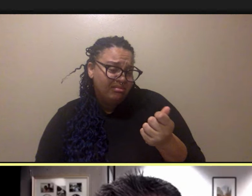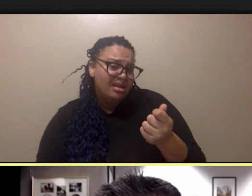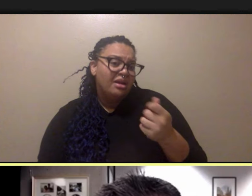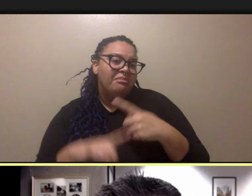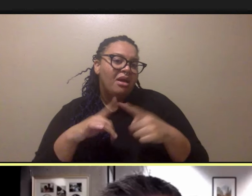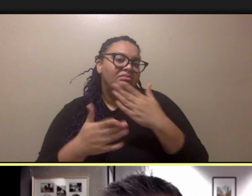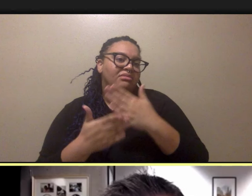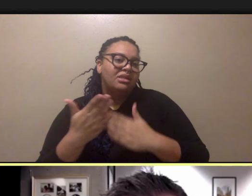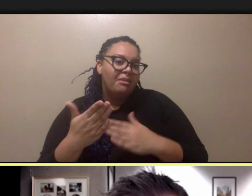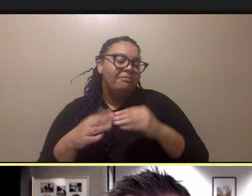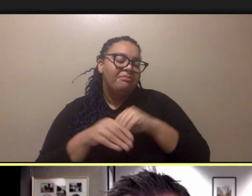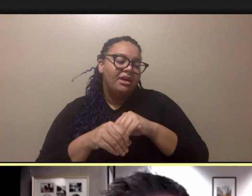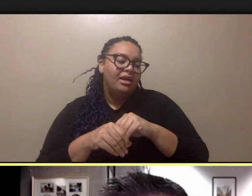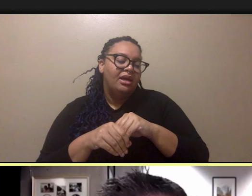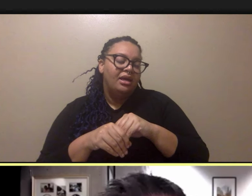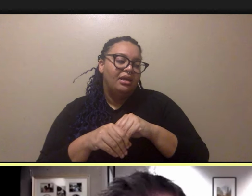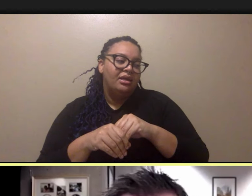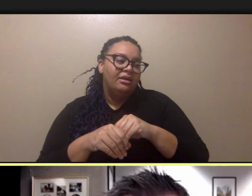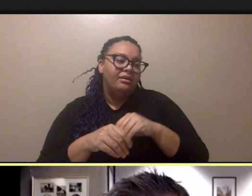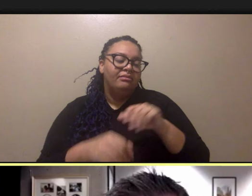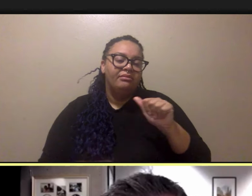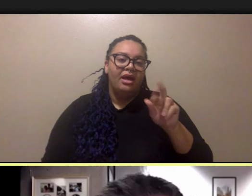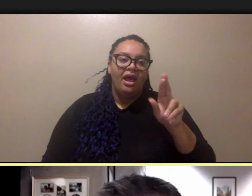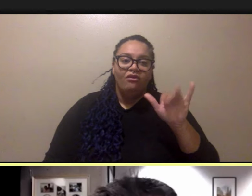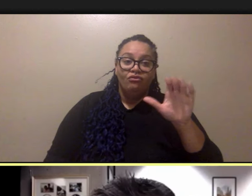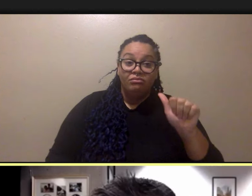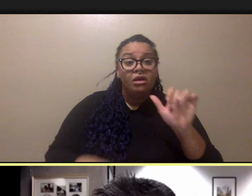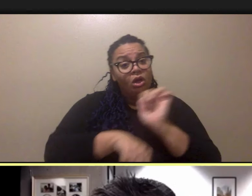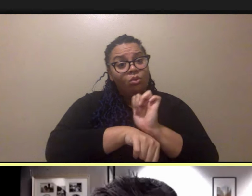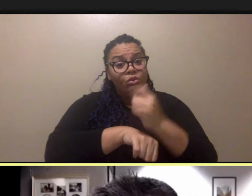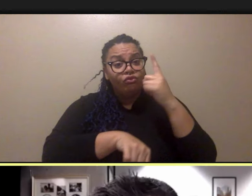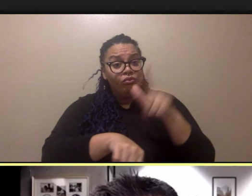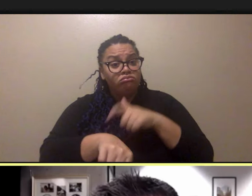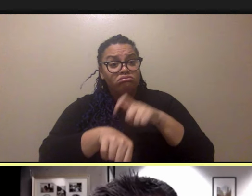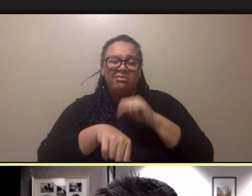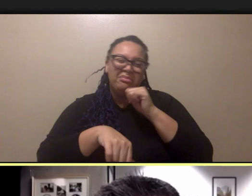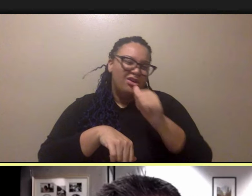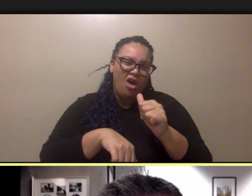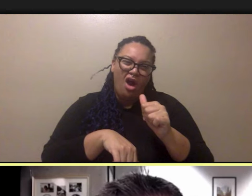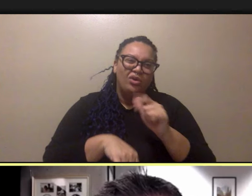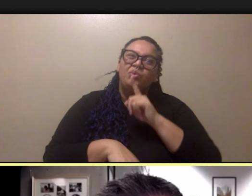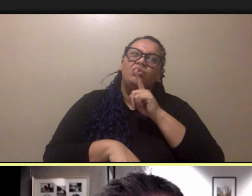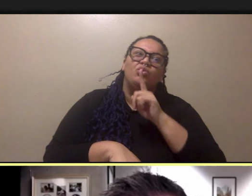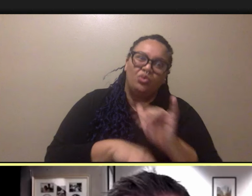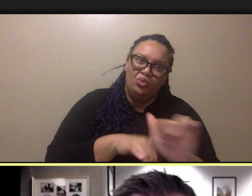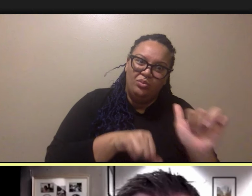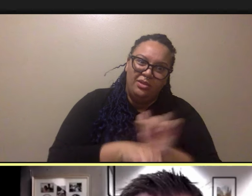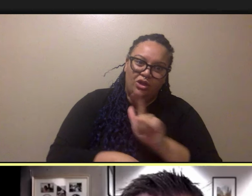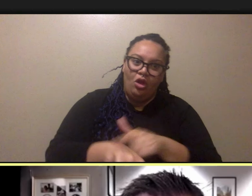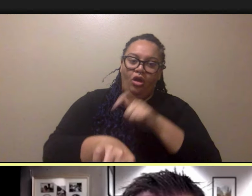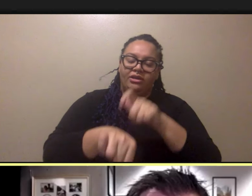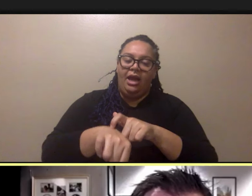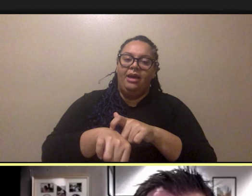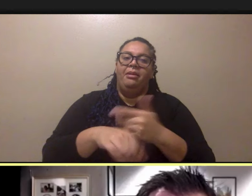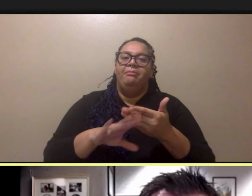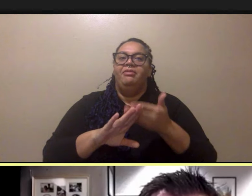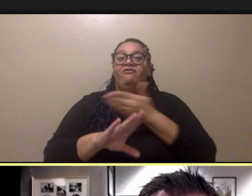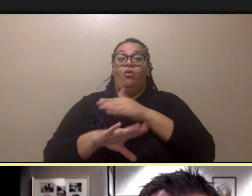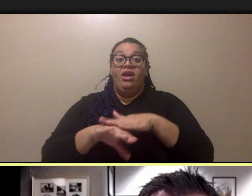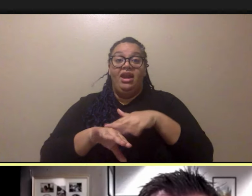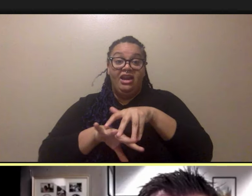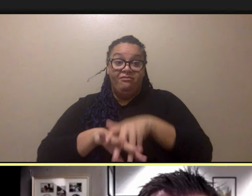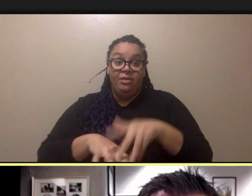Carolina. It worked for a little while, but not for terribly long, as the natives would pretty quickly figure out it was a bad deal.